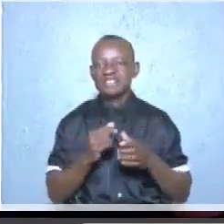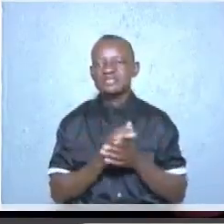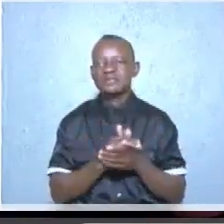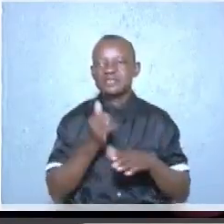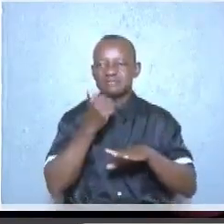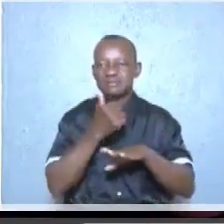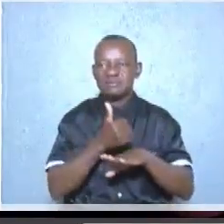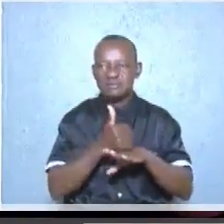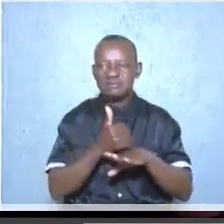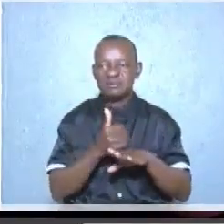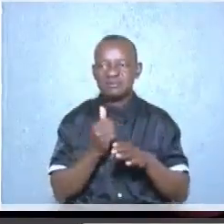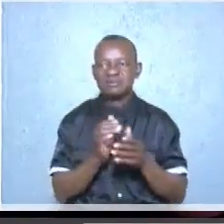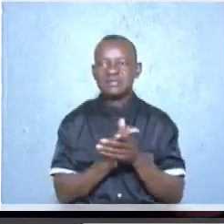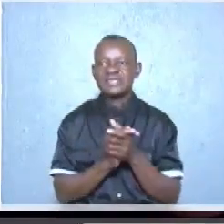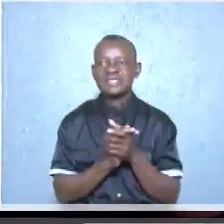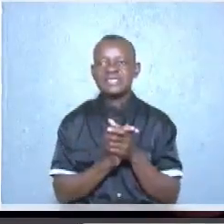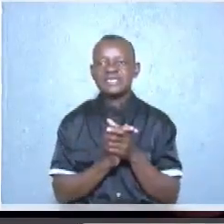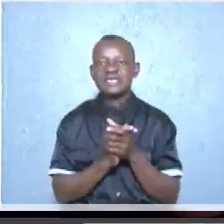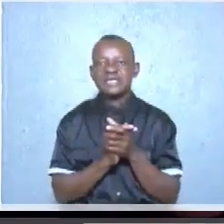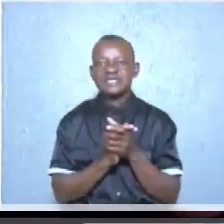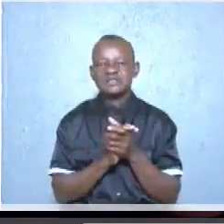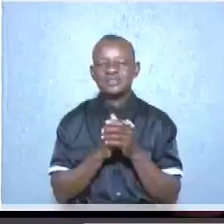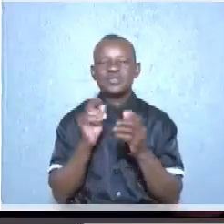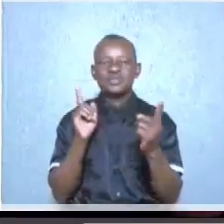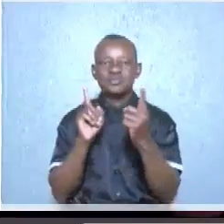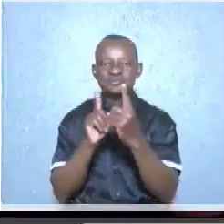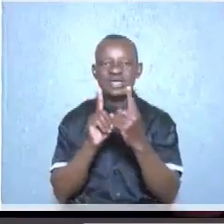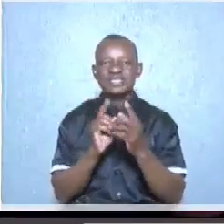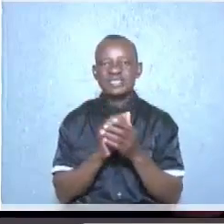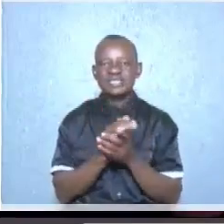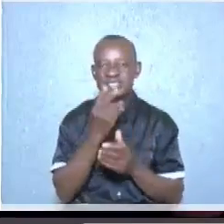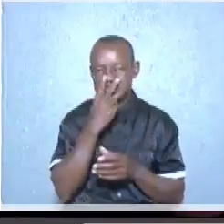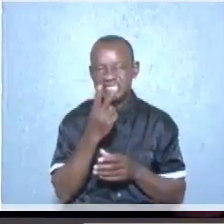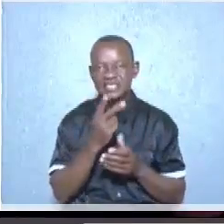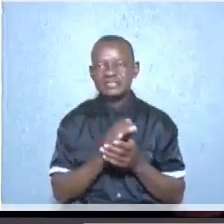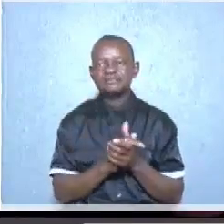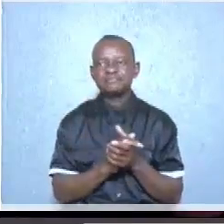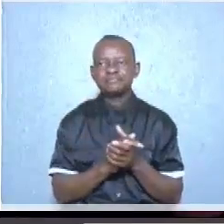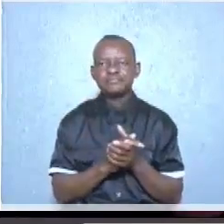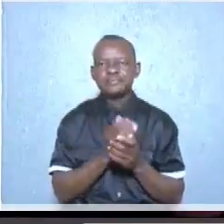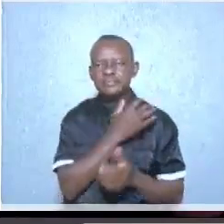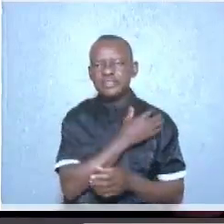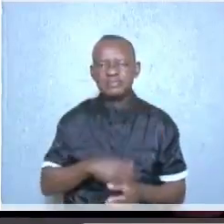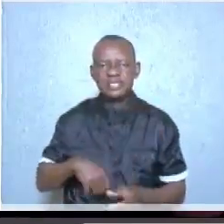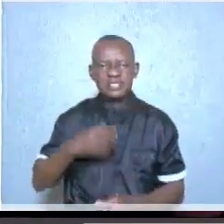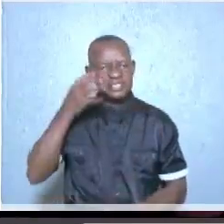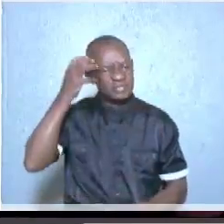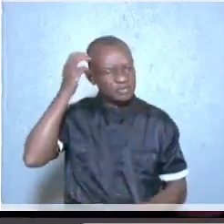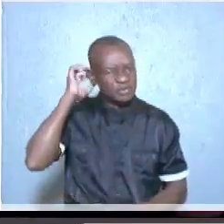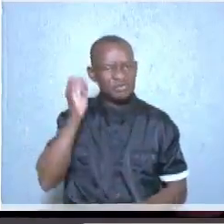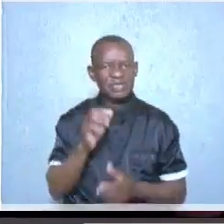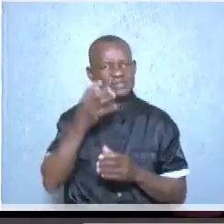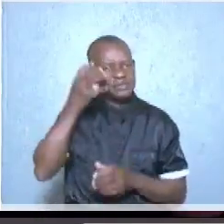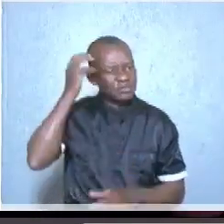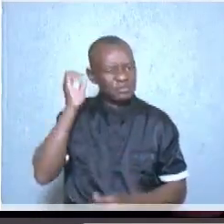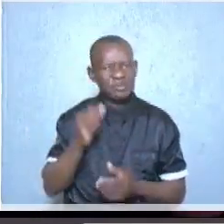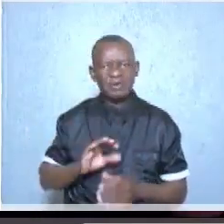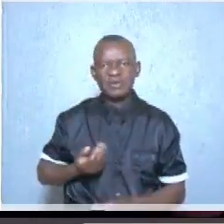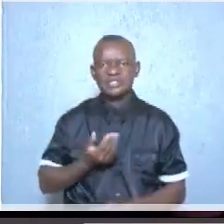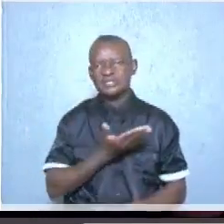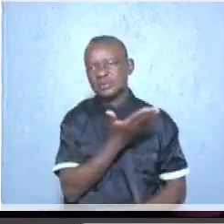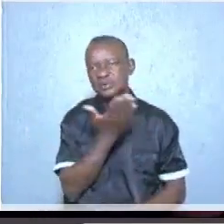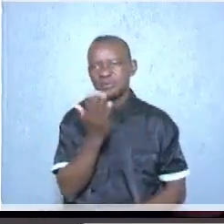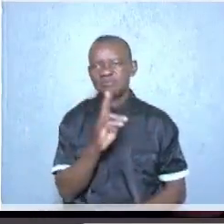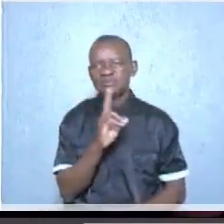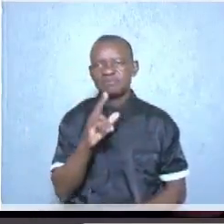make sure that everyone is served. And I think that one of the most important takeaways from him is that he